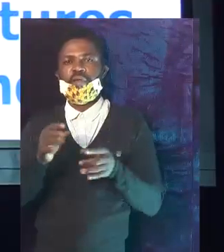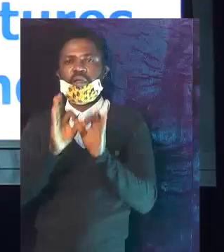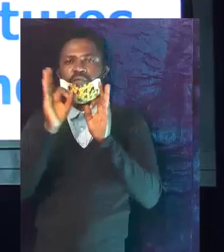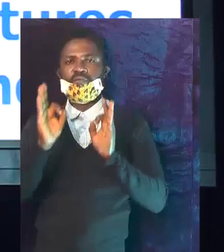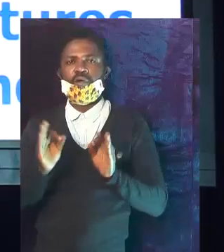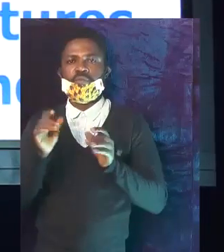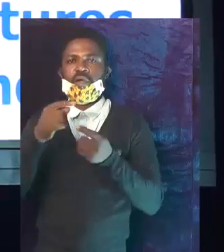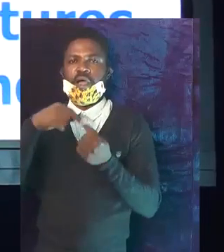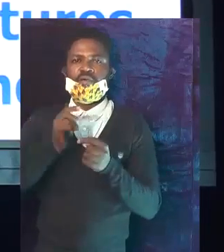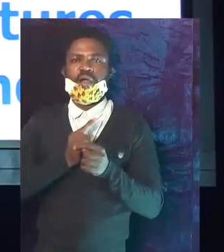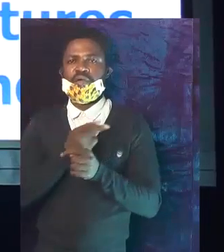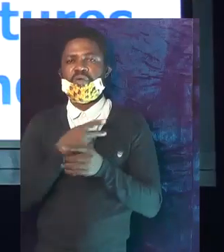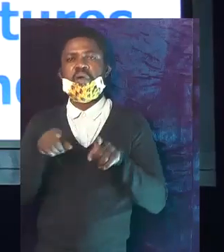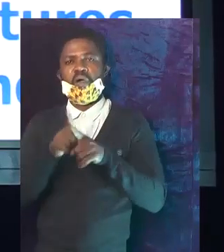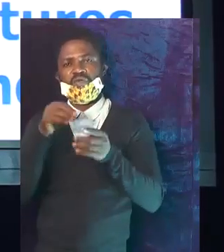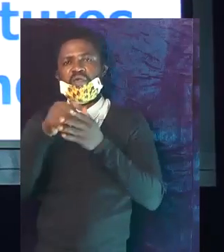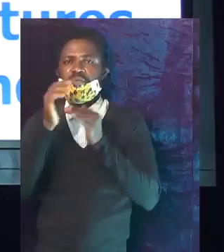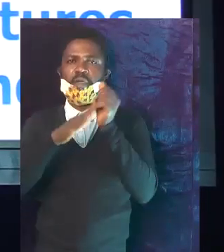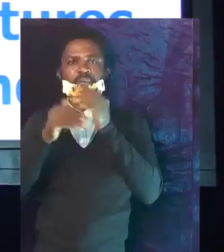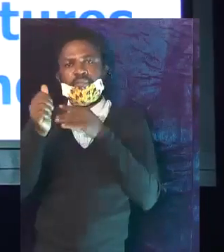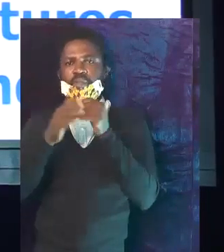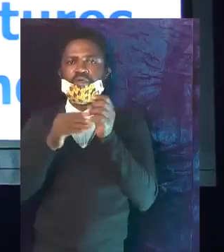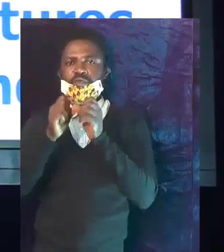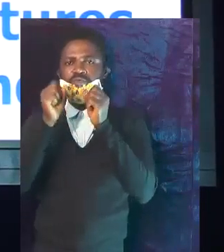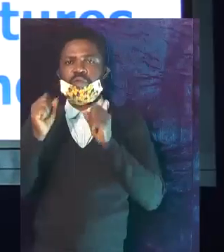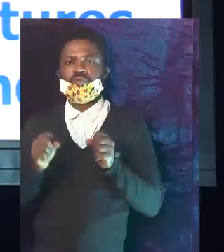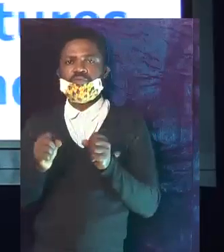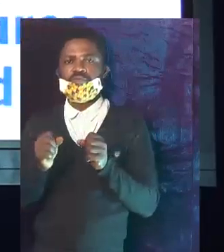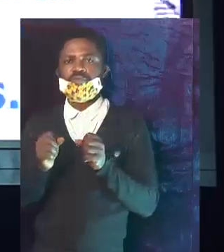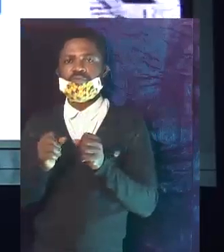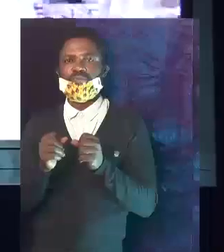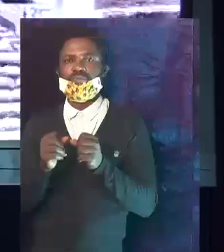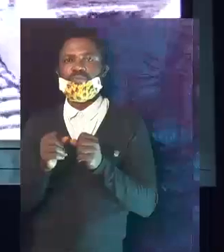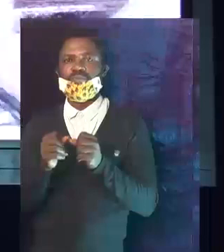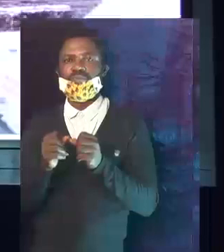us, also in architectural structures. The Mayan temple